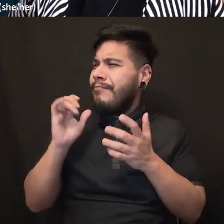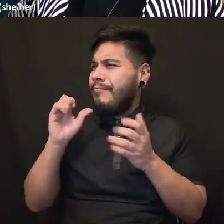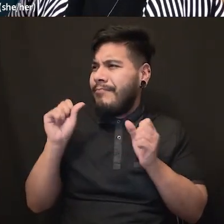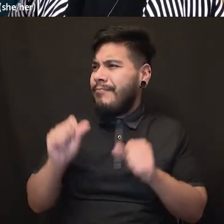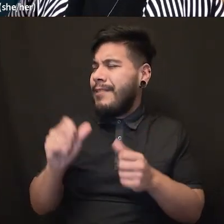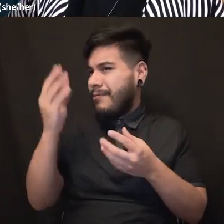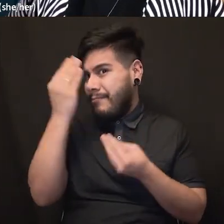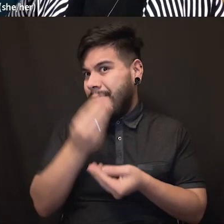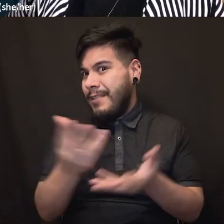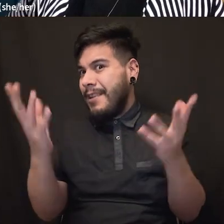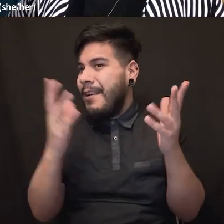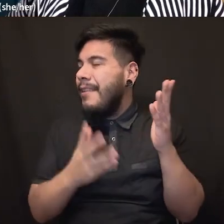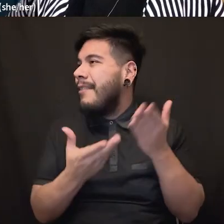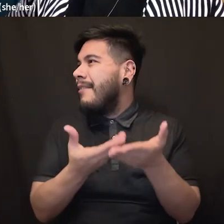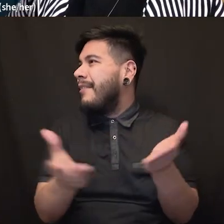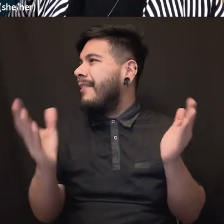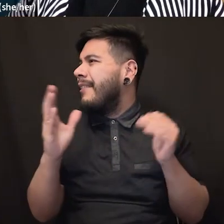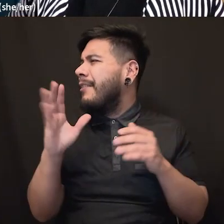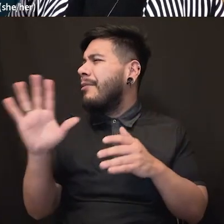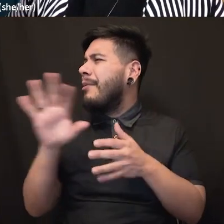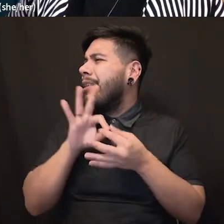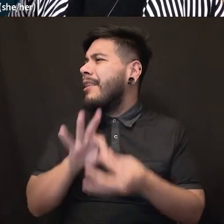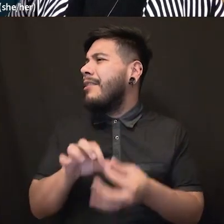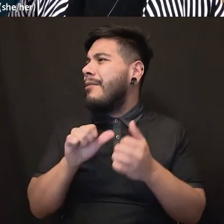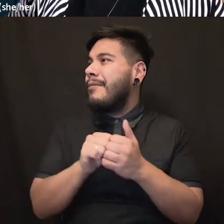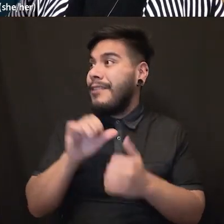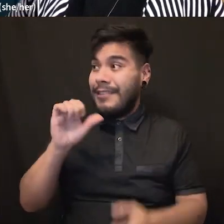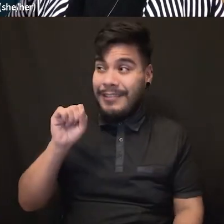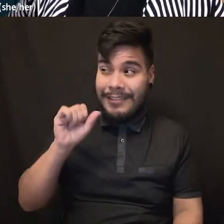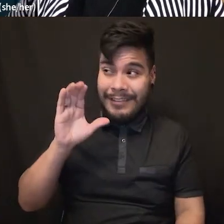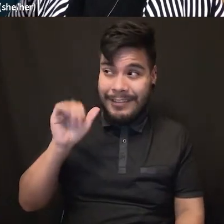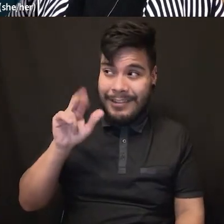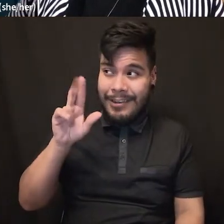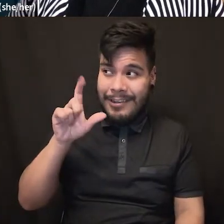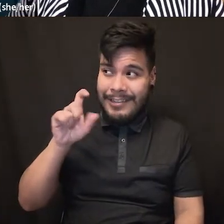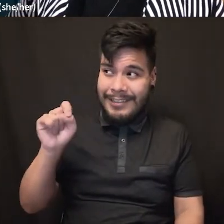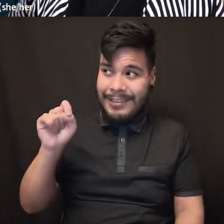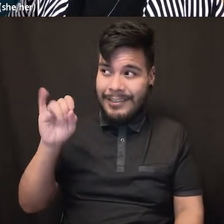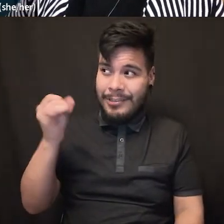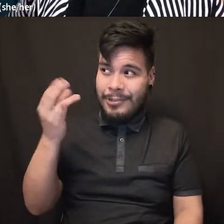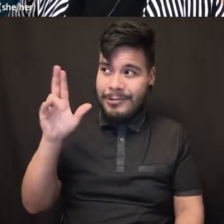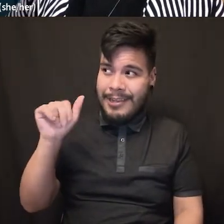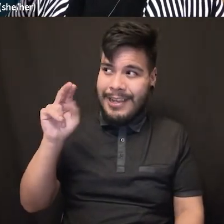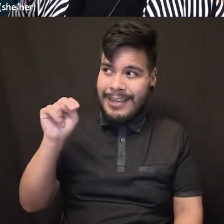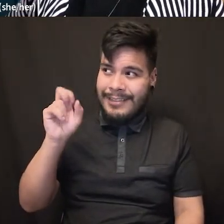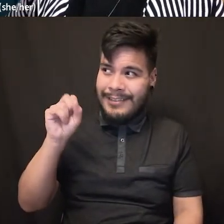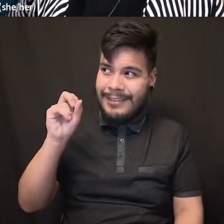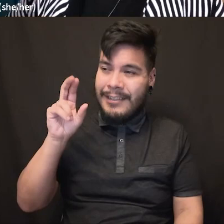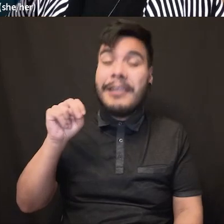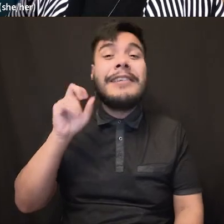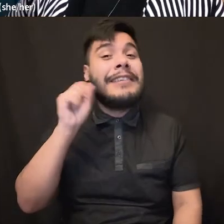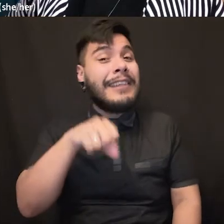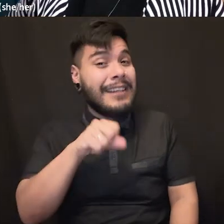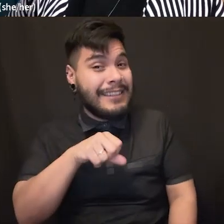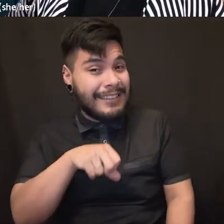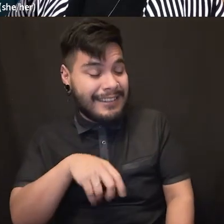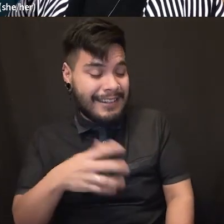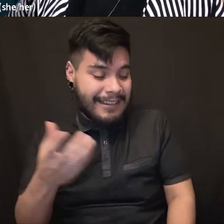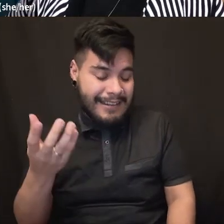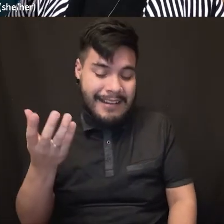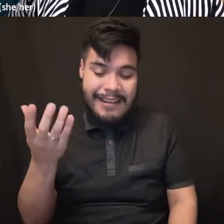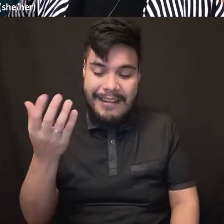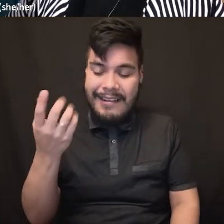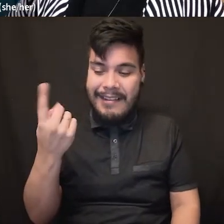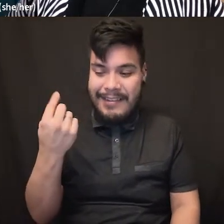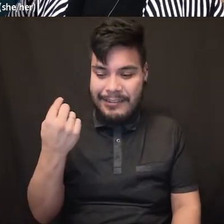folks what your connection is to Scarlett Johansson? Yeah. So last year, I created a show